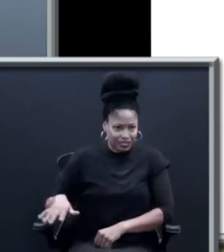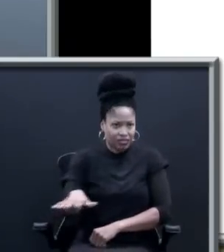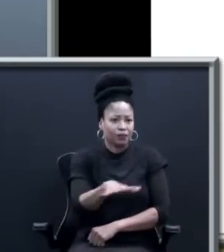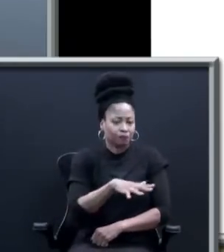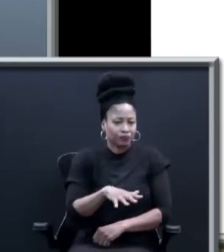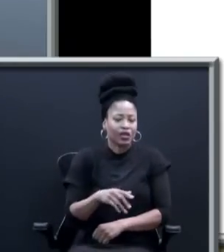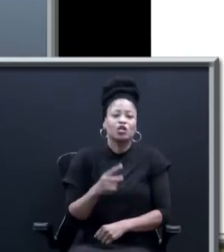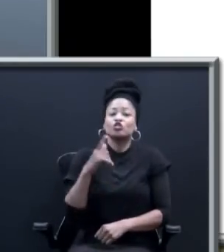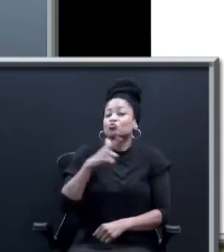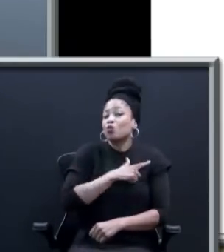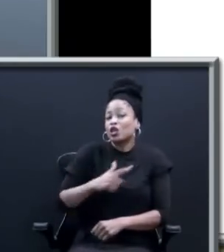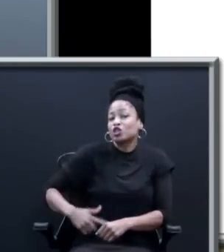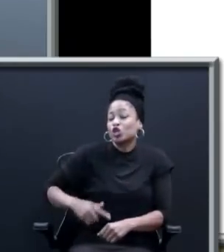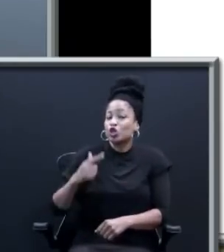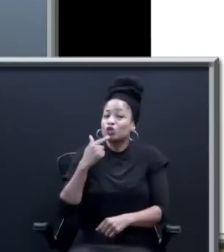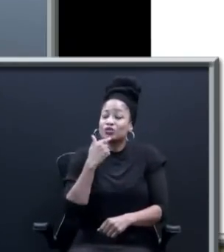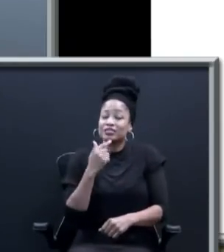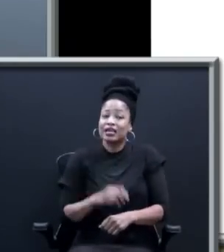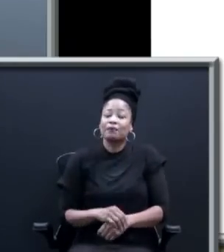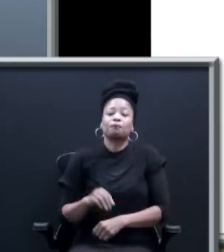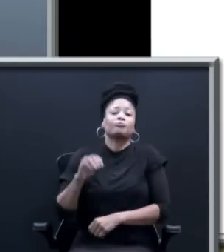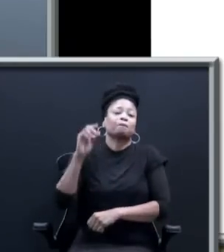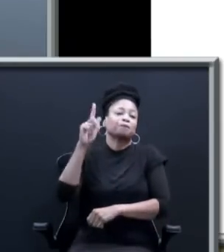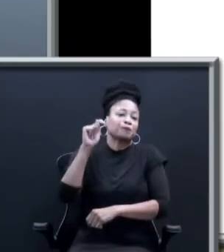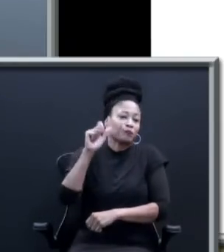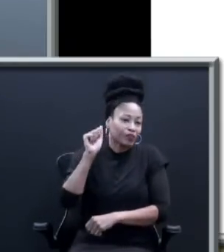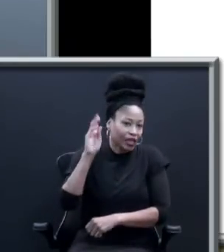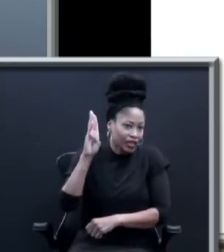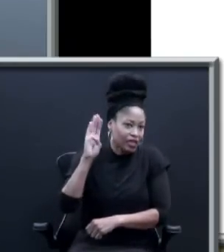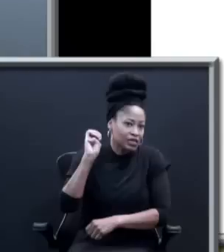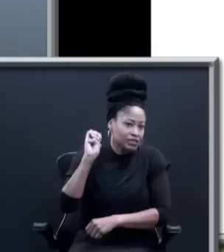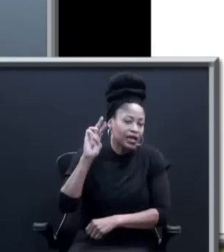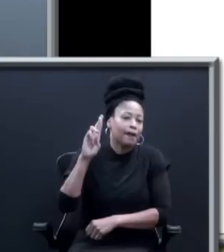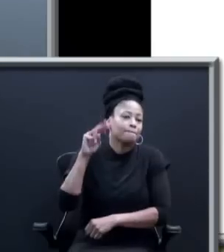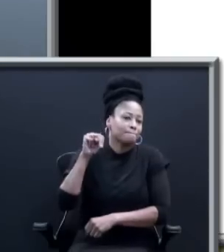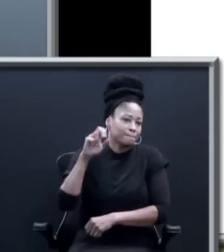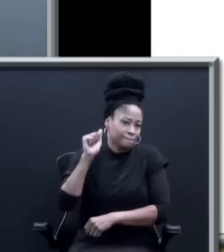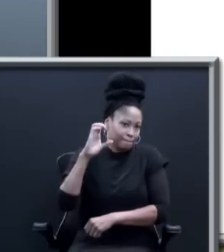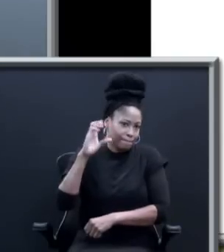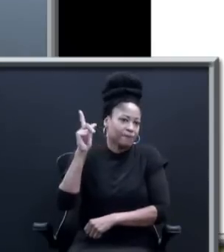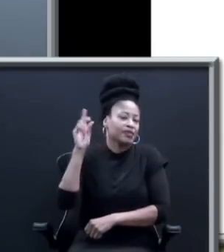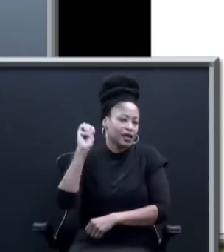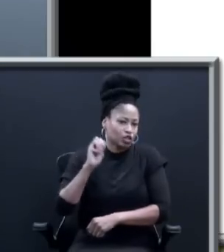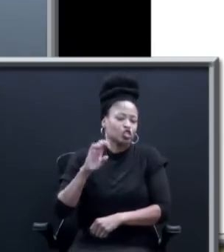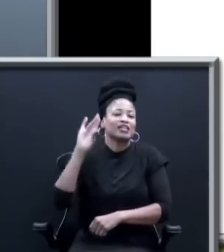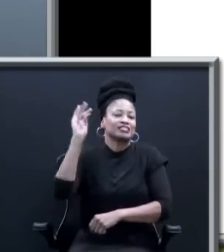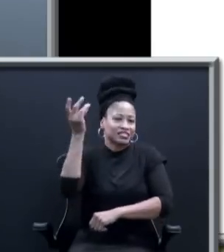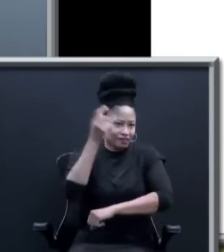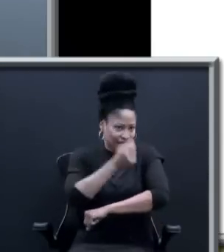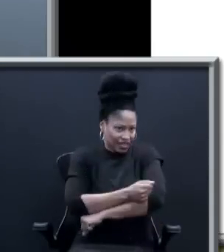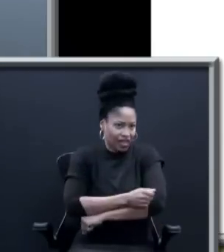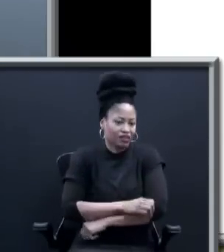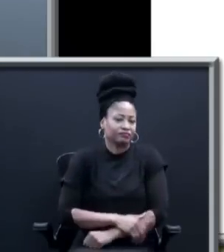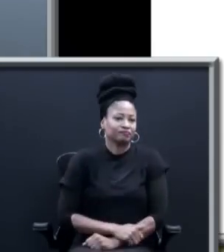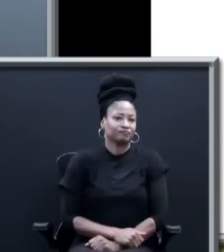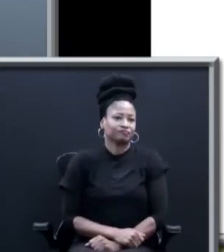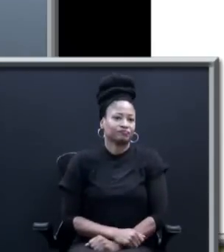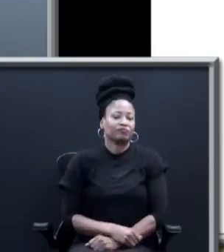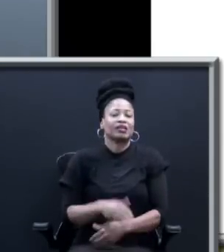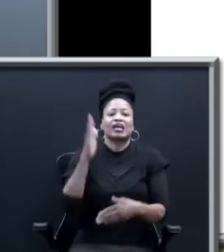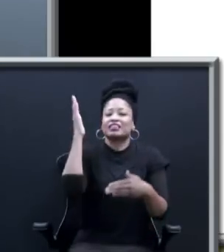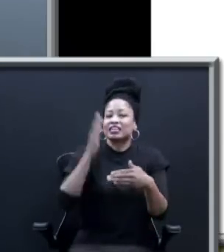the week is 7 days, unleavened bread is 7 days. In other words, you got 7,000 years. And at the end of that 7,000